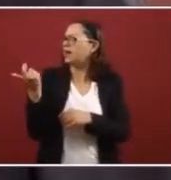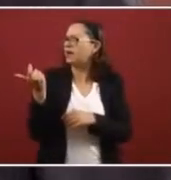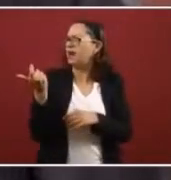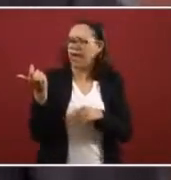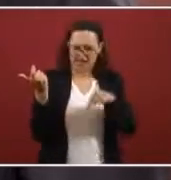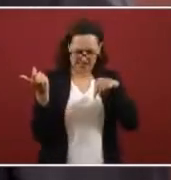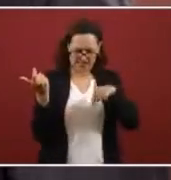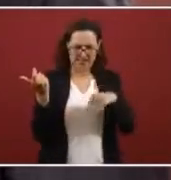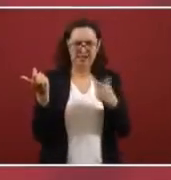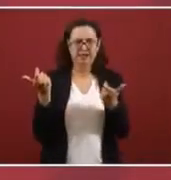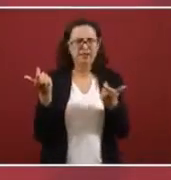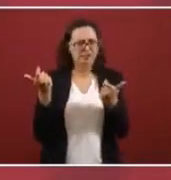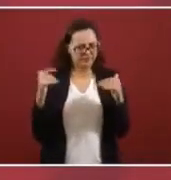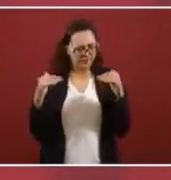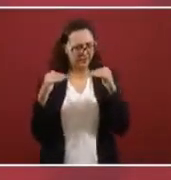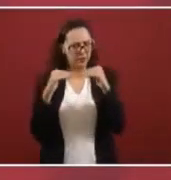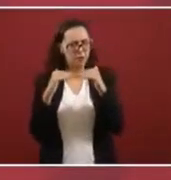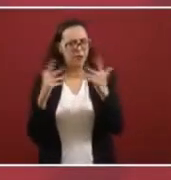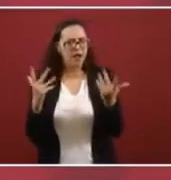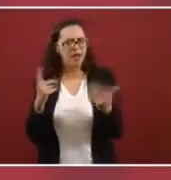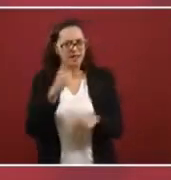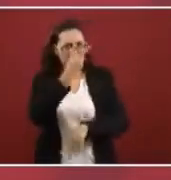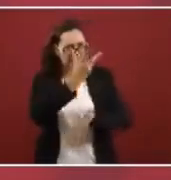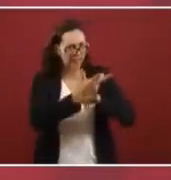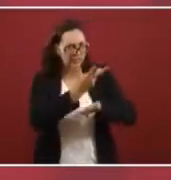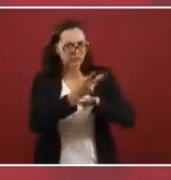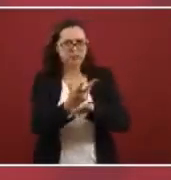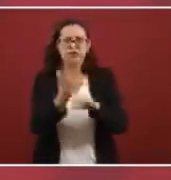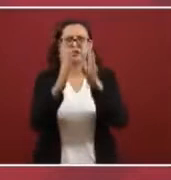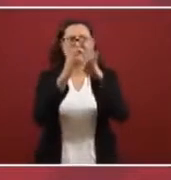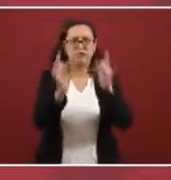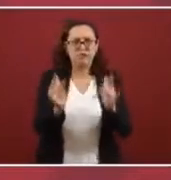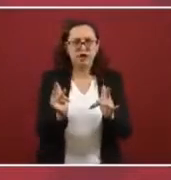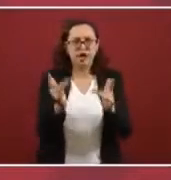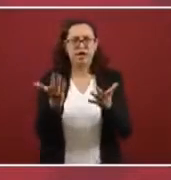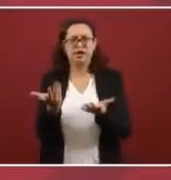that you charge same in the U.S. as